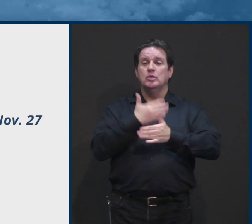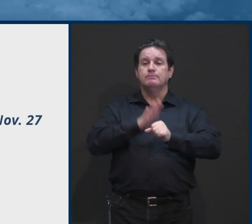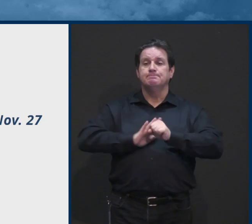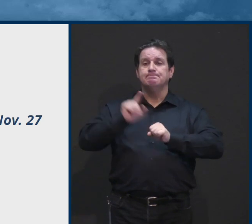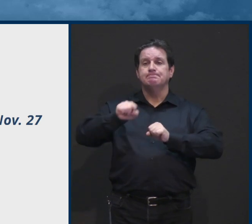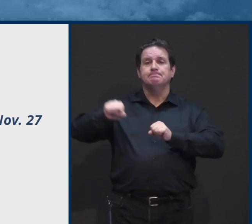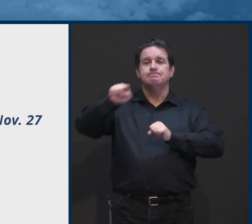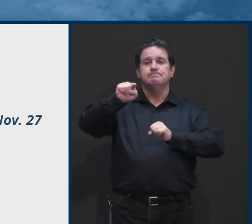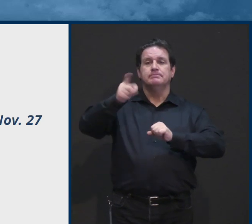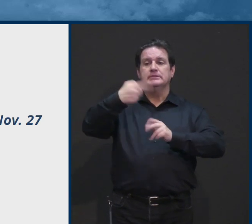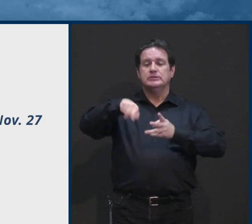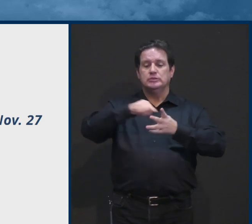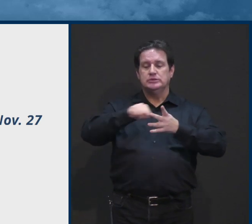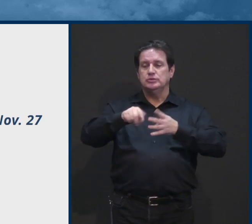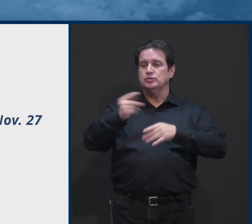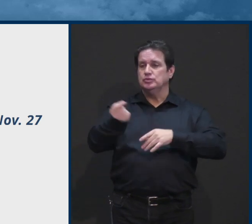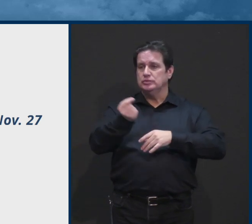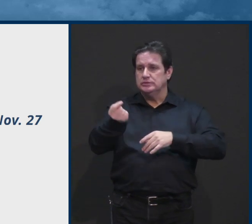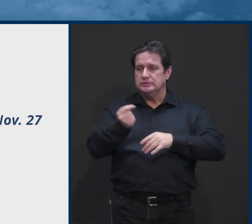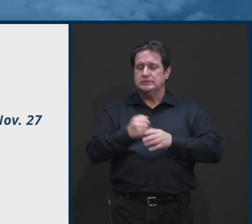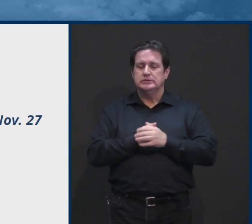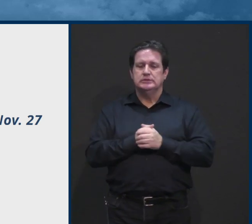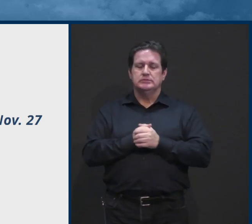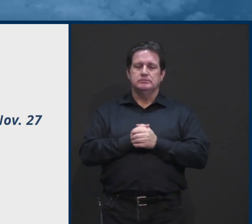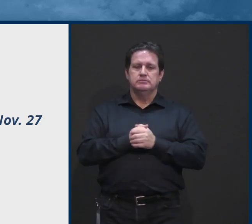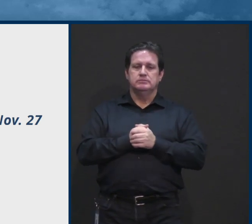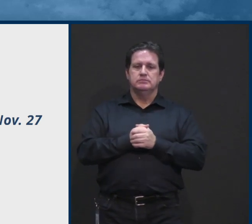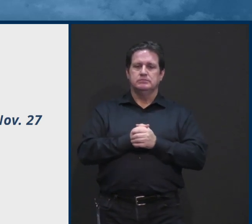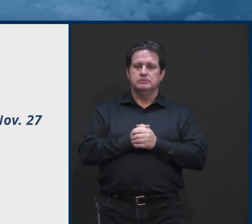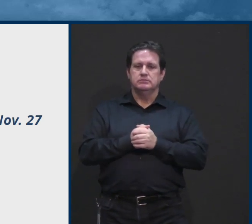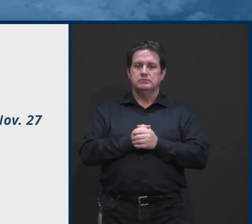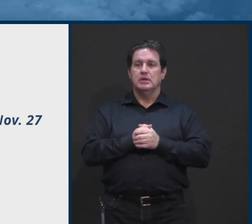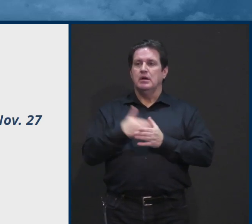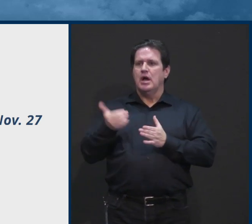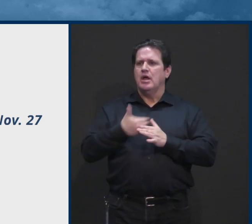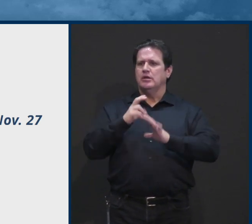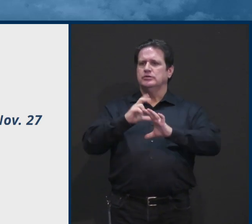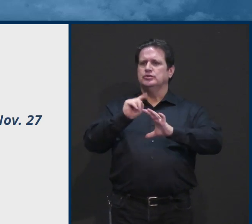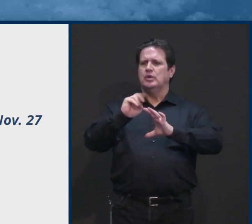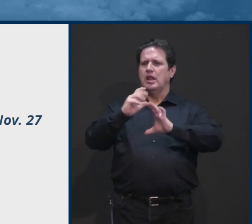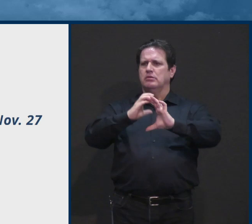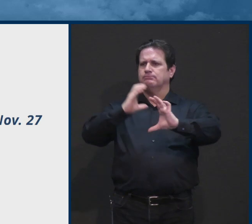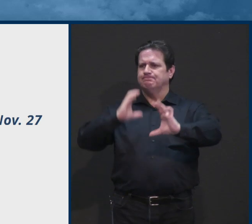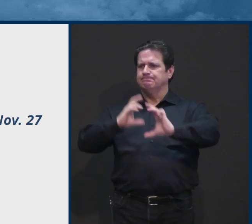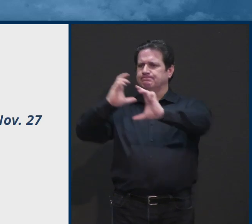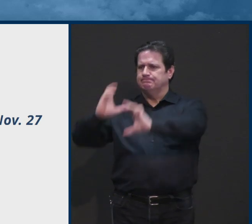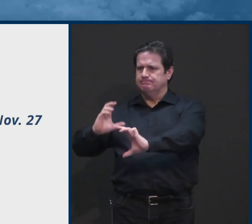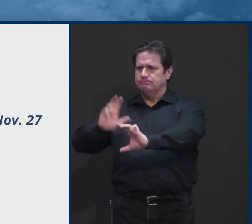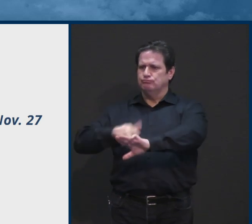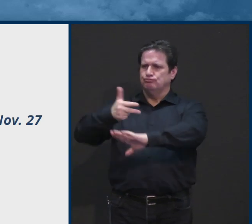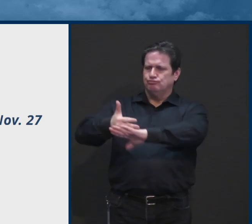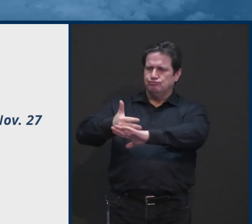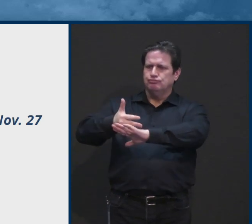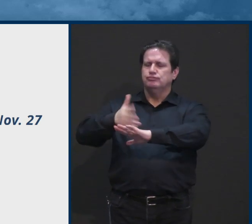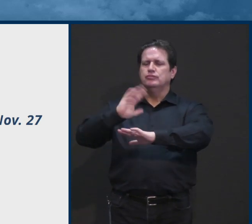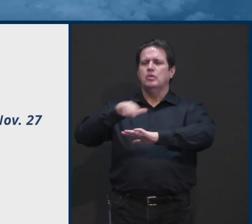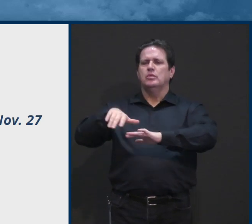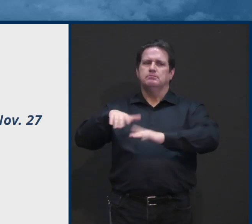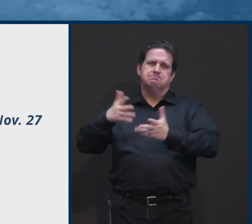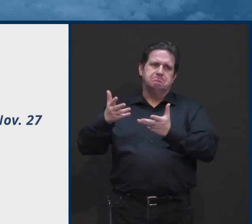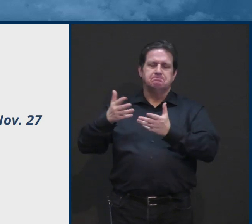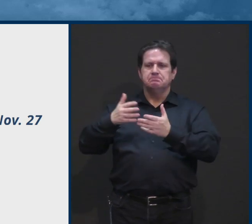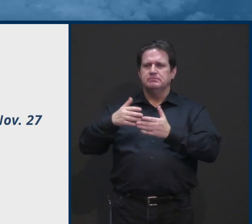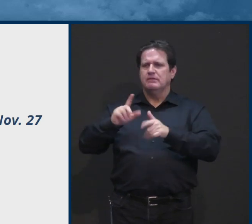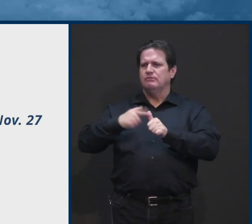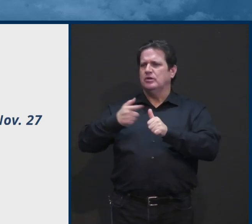on next Tuesday right after the holiday. We're going to bring another curative trailer into the state that will be here as well, probably